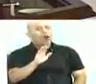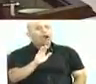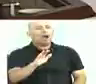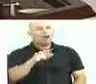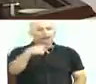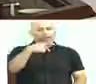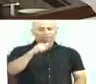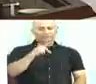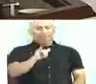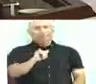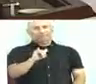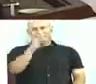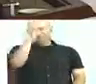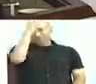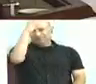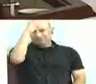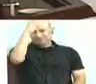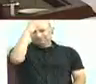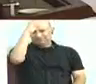pappy.